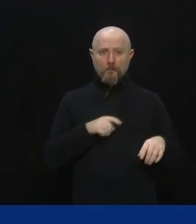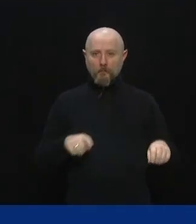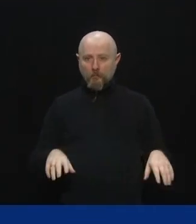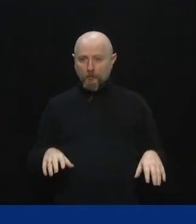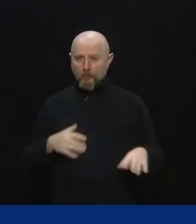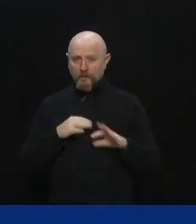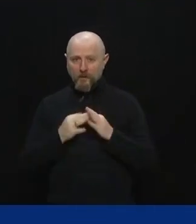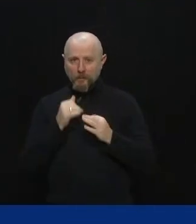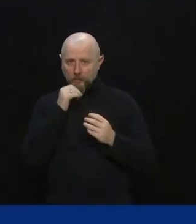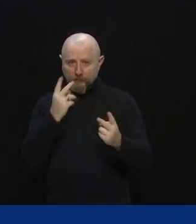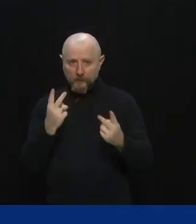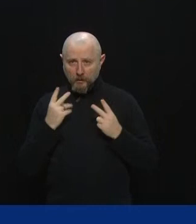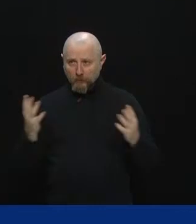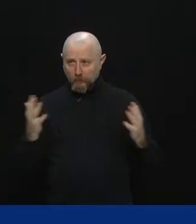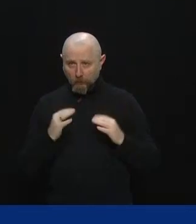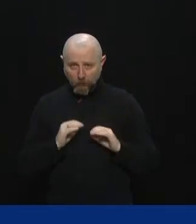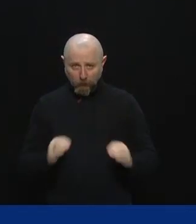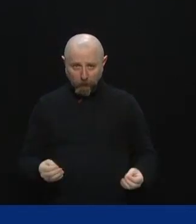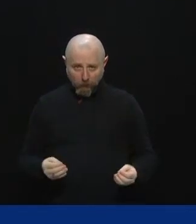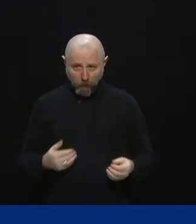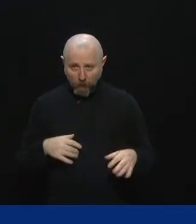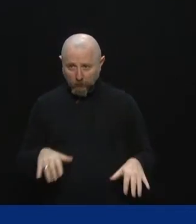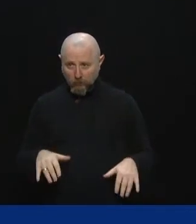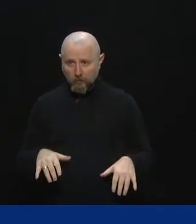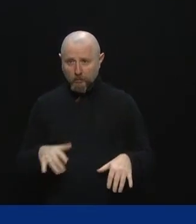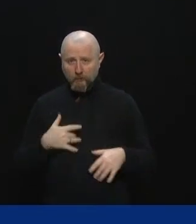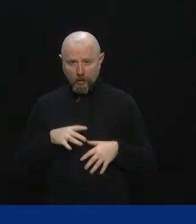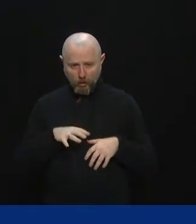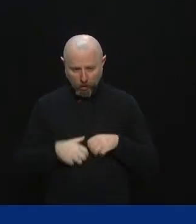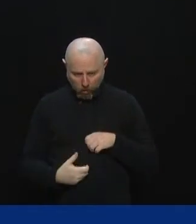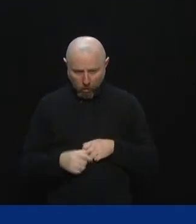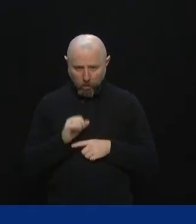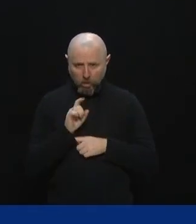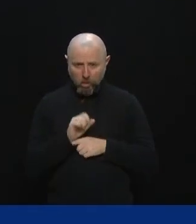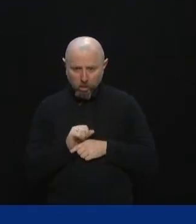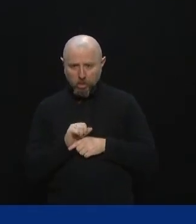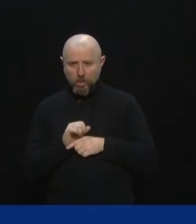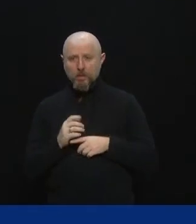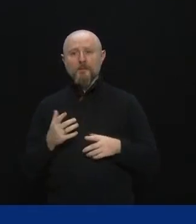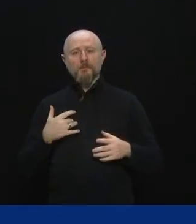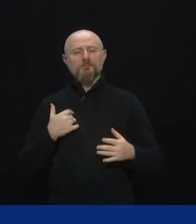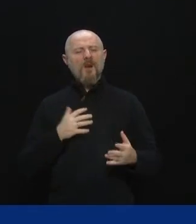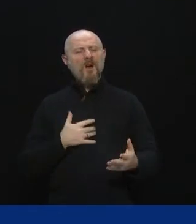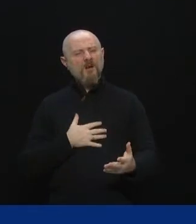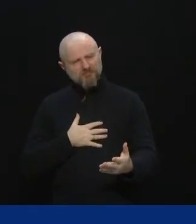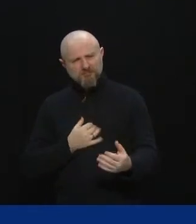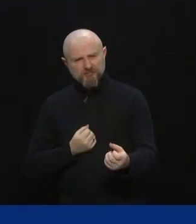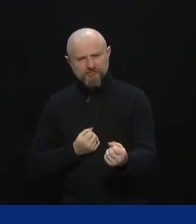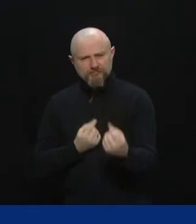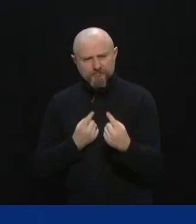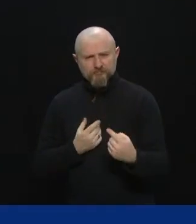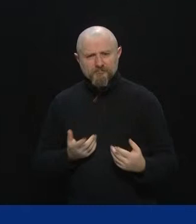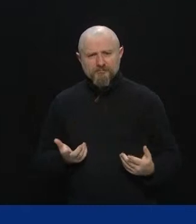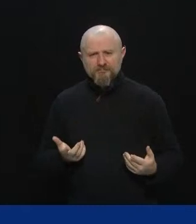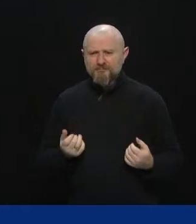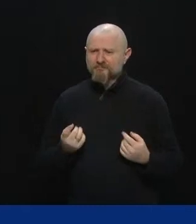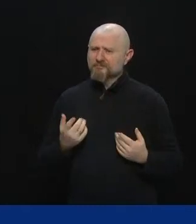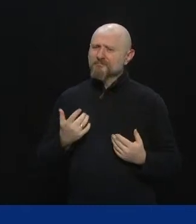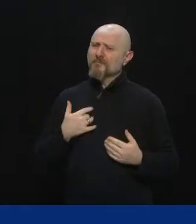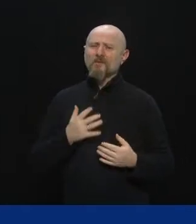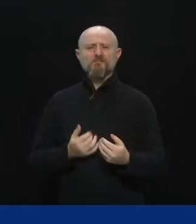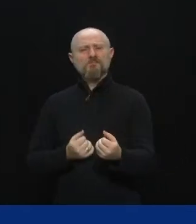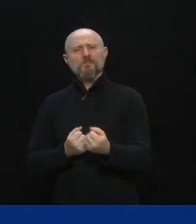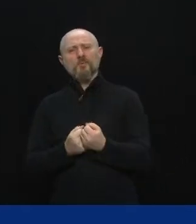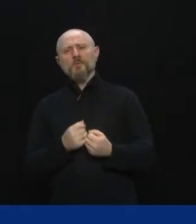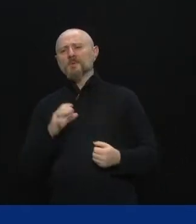them. We understand this. We truly do. And that's why we support what CMS